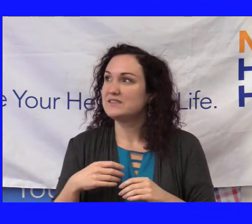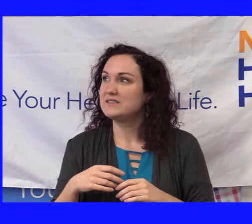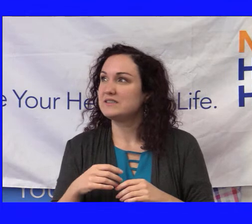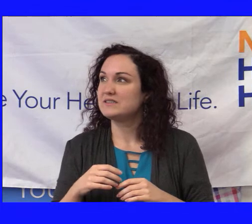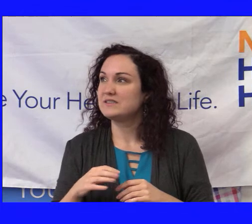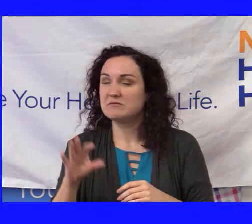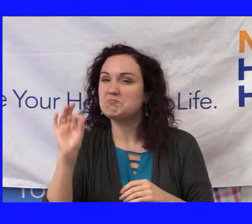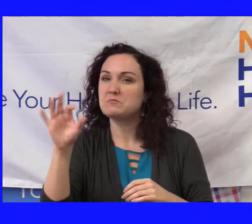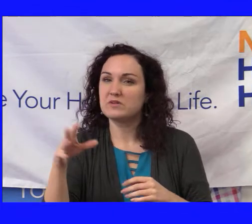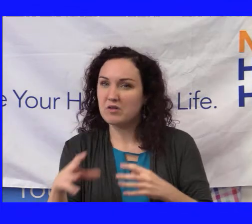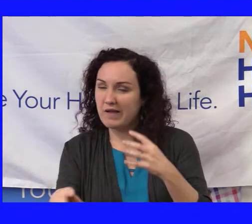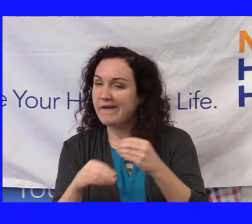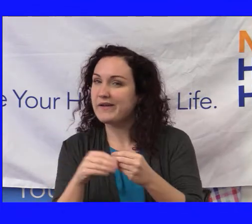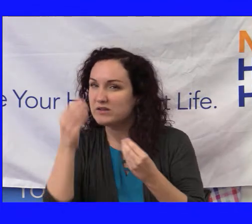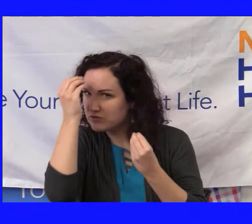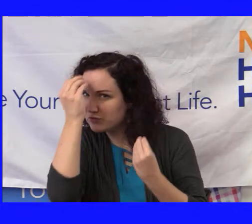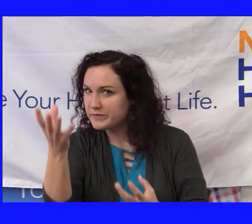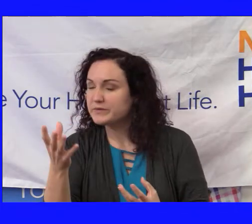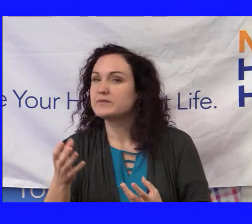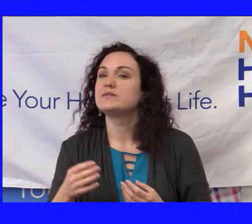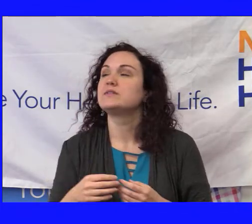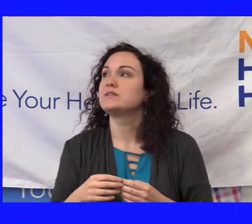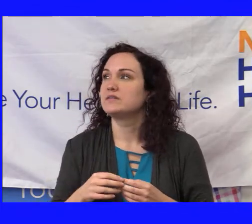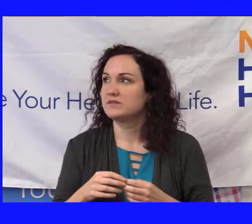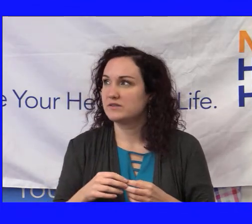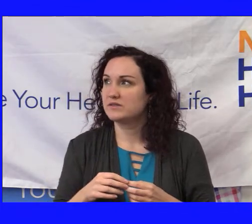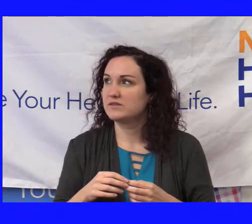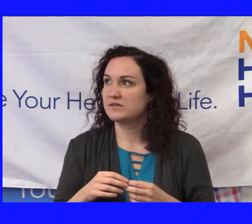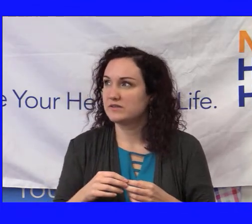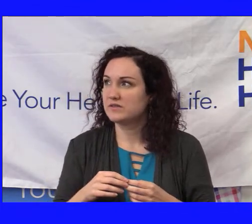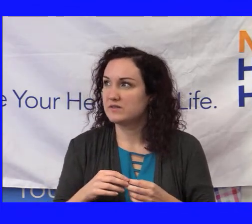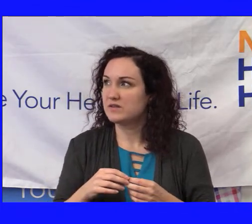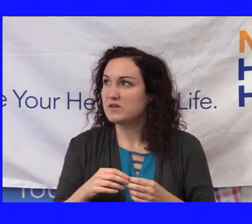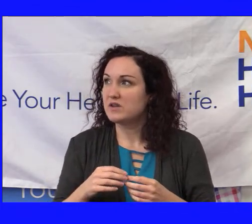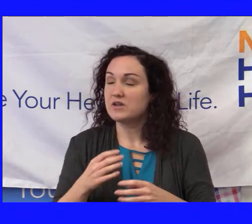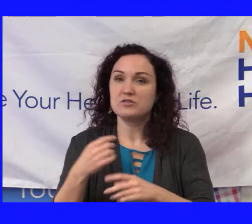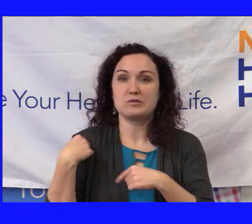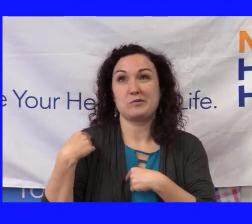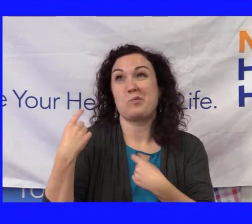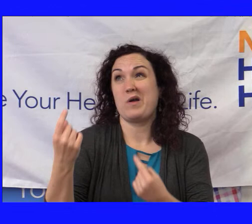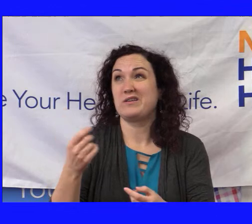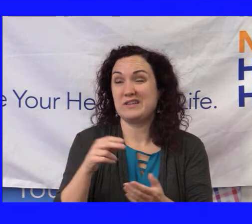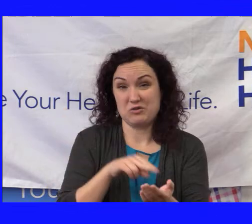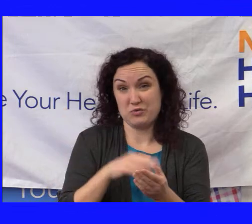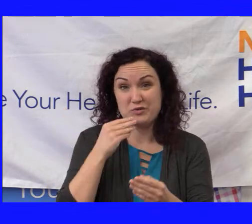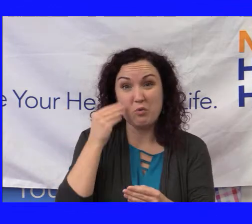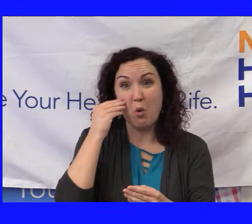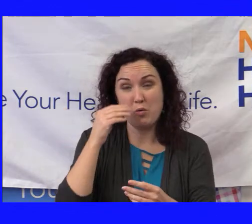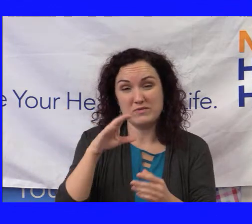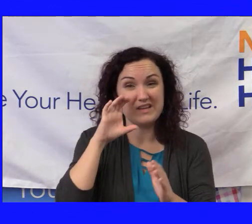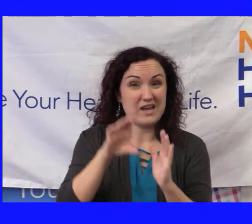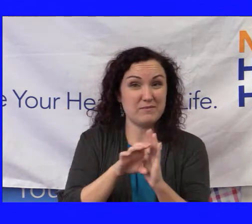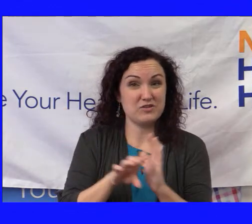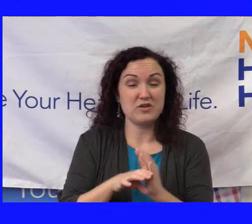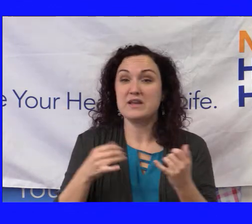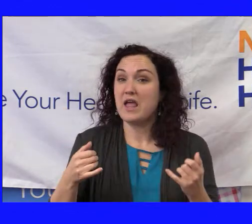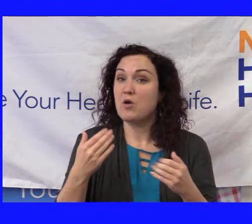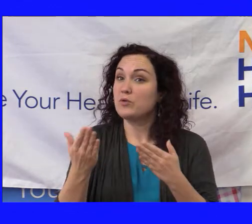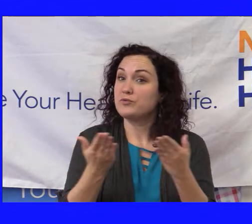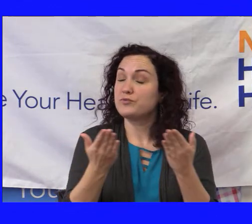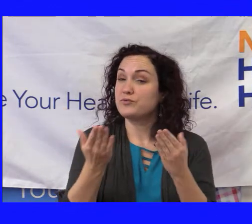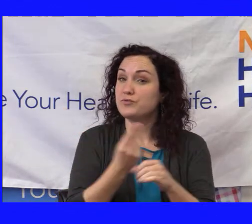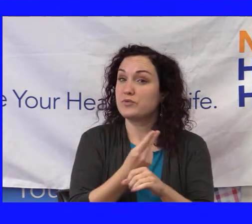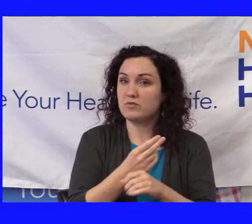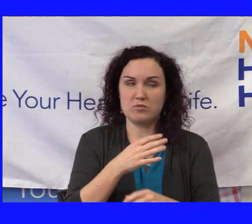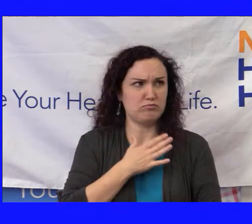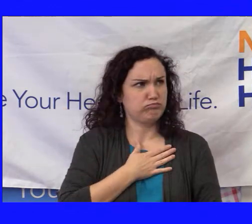some additional information in. It took us a while to get the imaging at the nursing home squared away. We're using an outside service that has done a